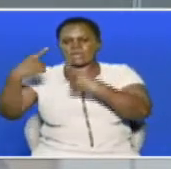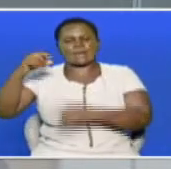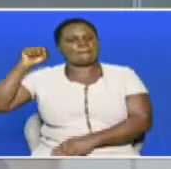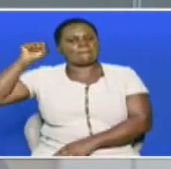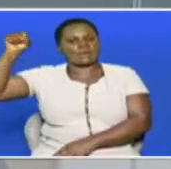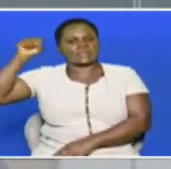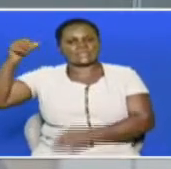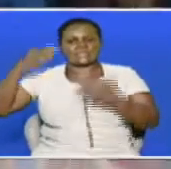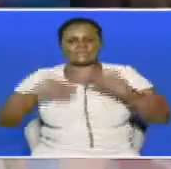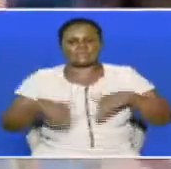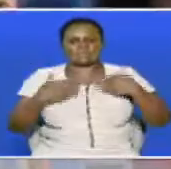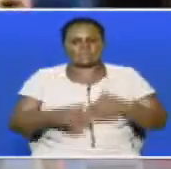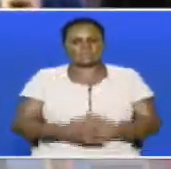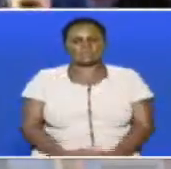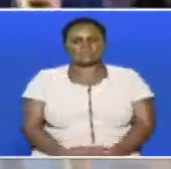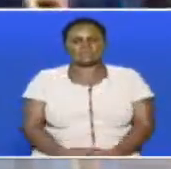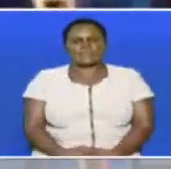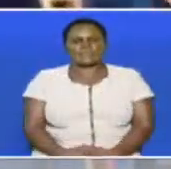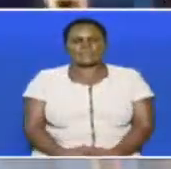politicians.